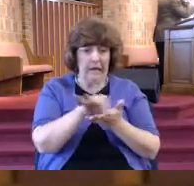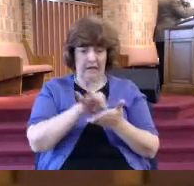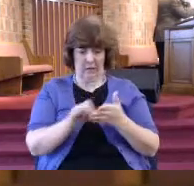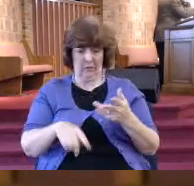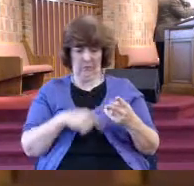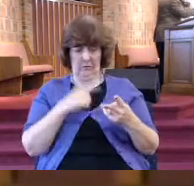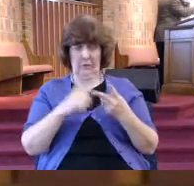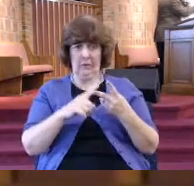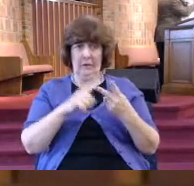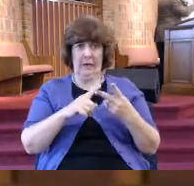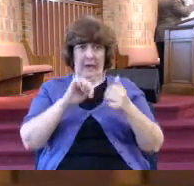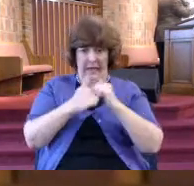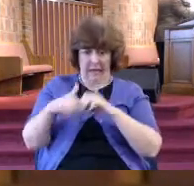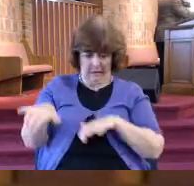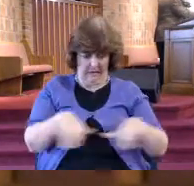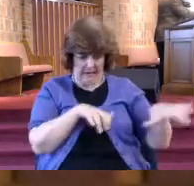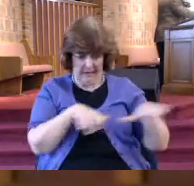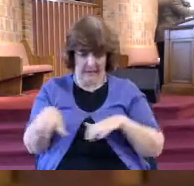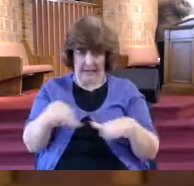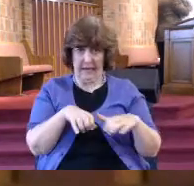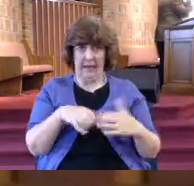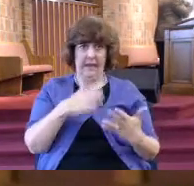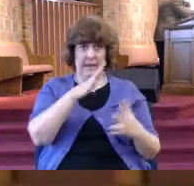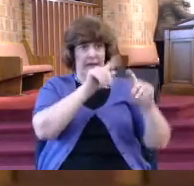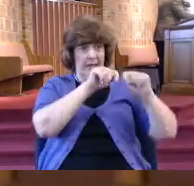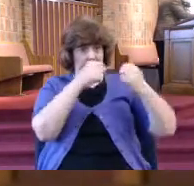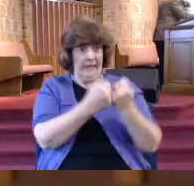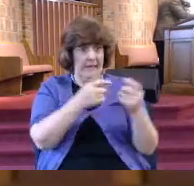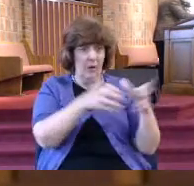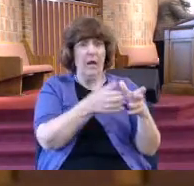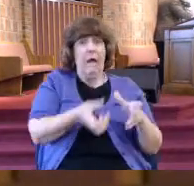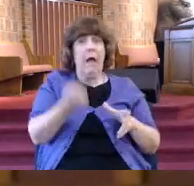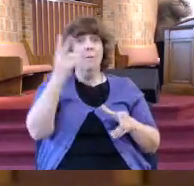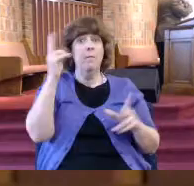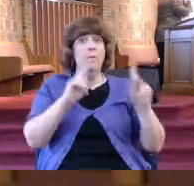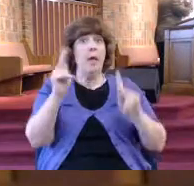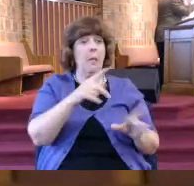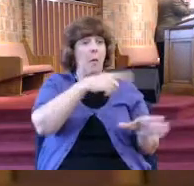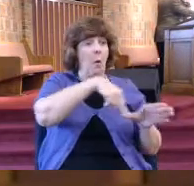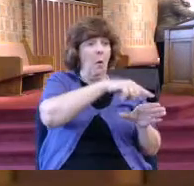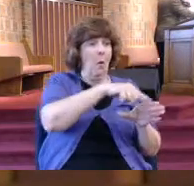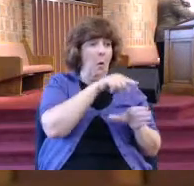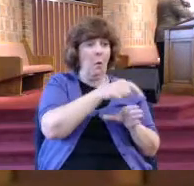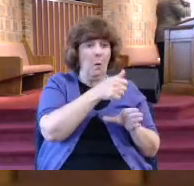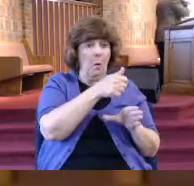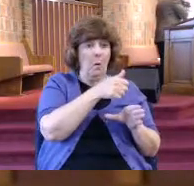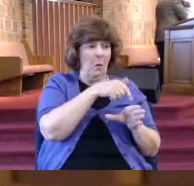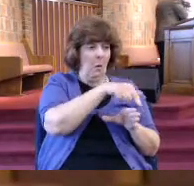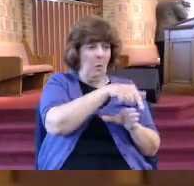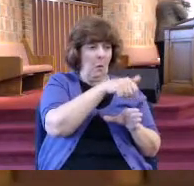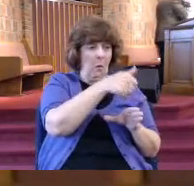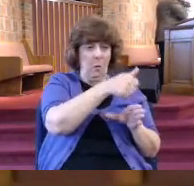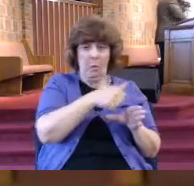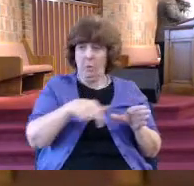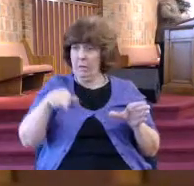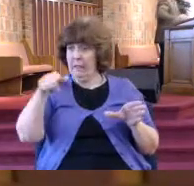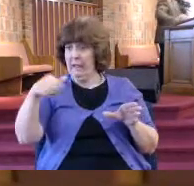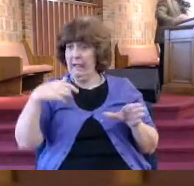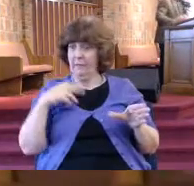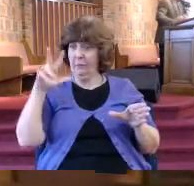provide guidelines for what a team is, how many people you're going to have on the team, and where they're going to line up, and what they're going to do,